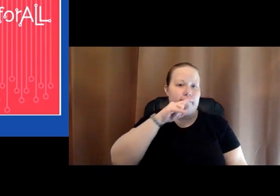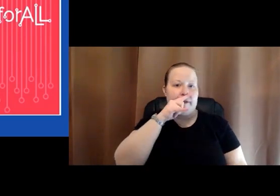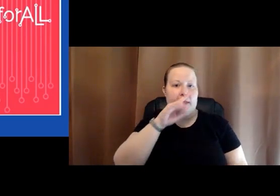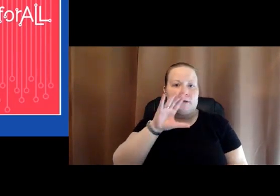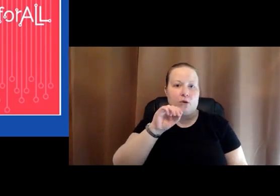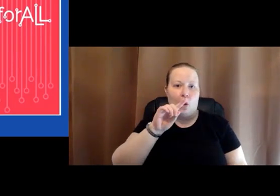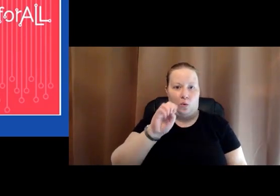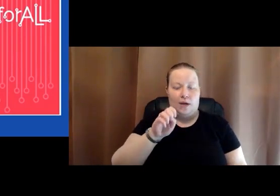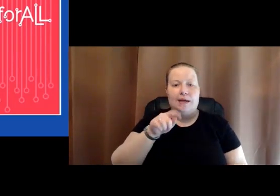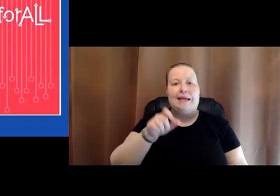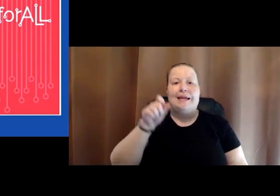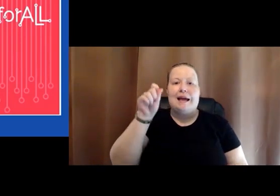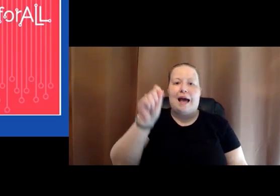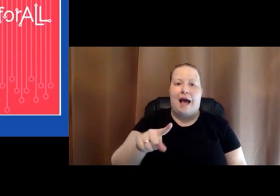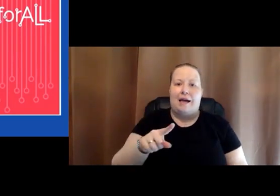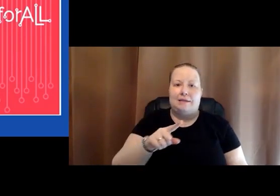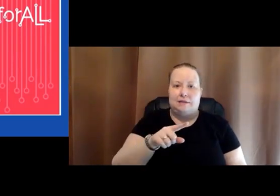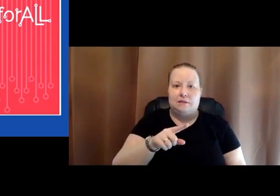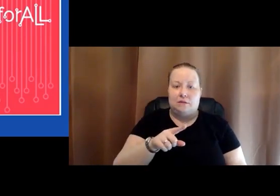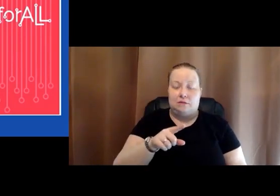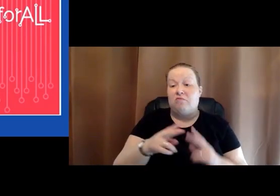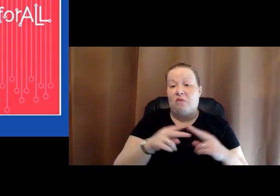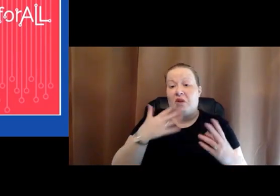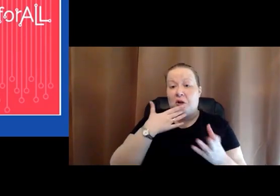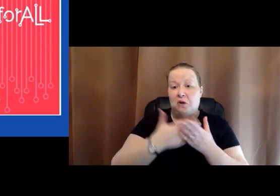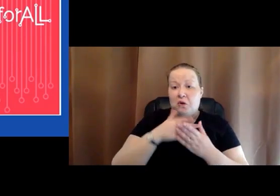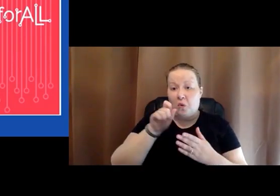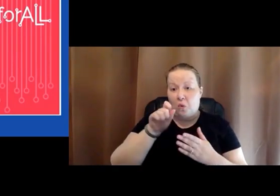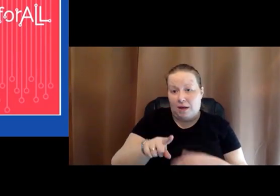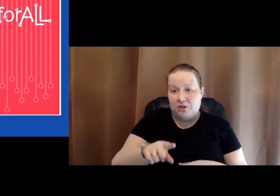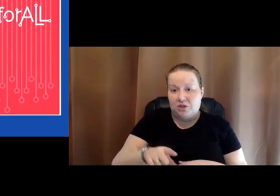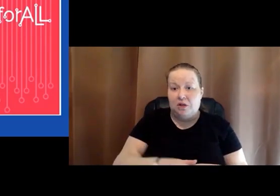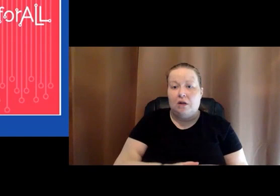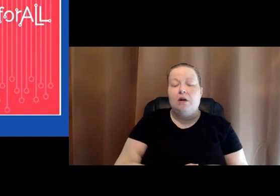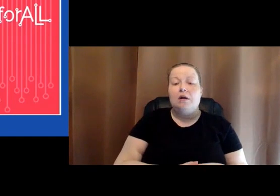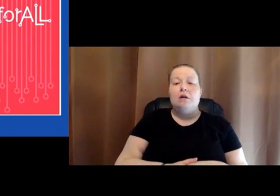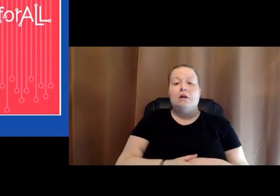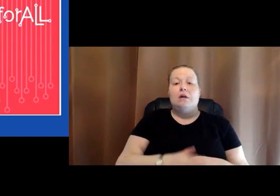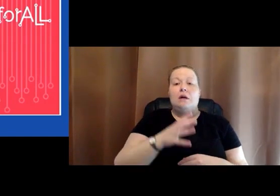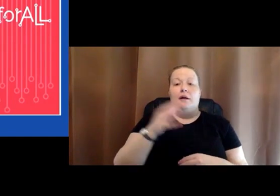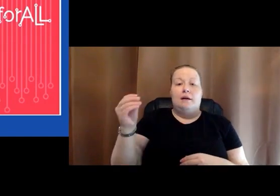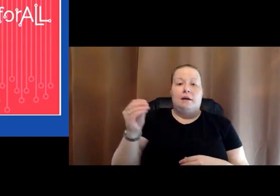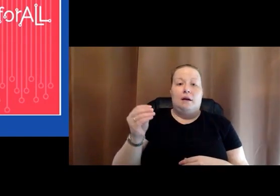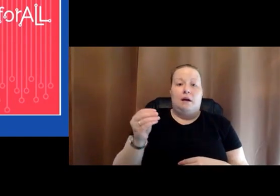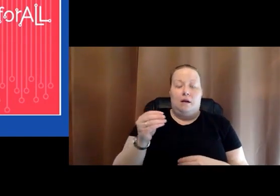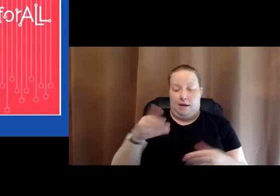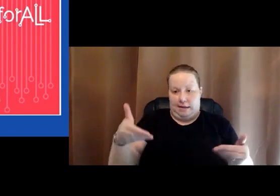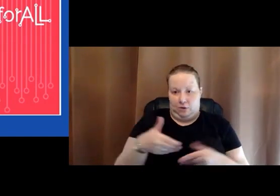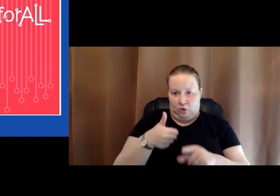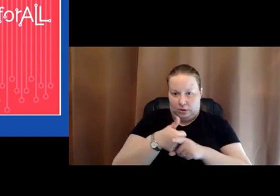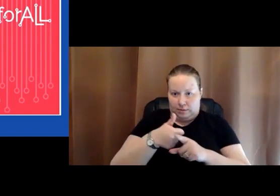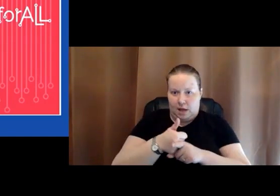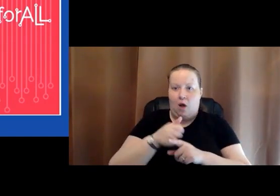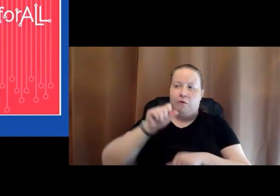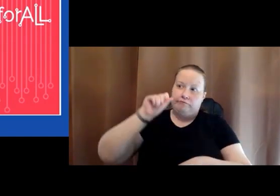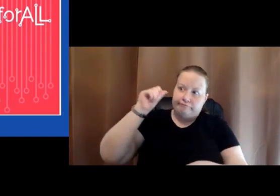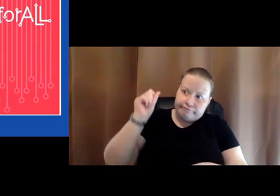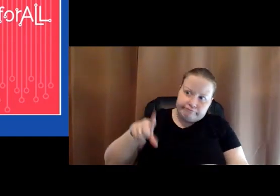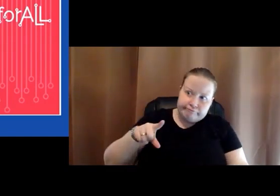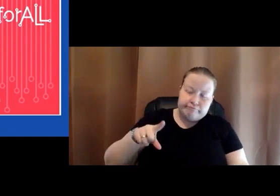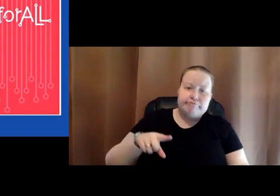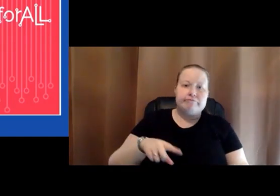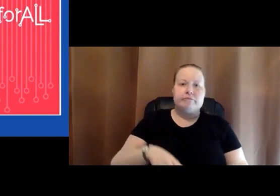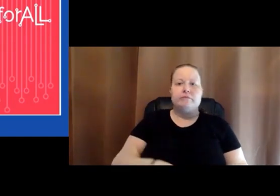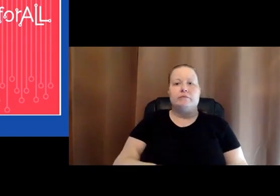asked his question, and which was a very good question actually, and introduced himself and asked his question.